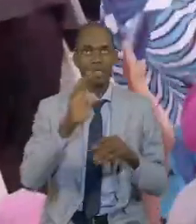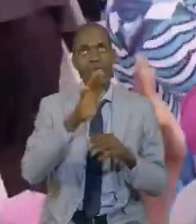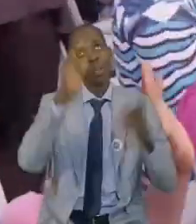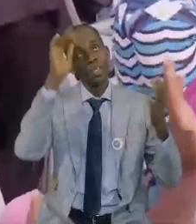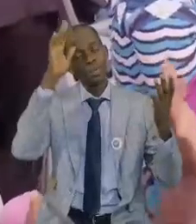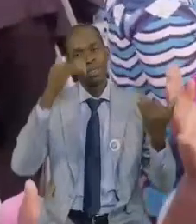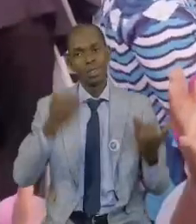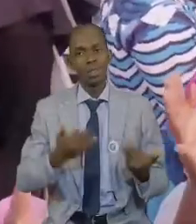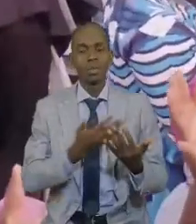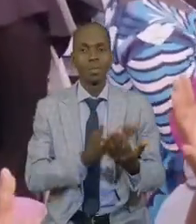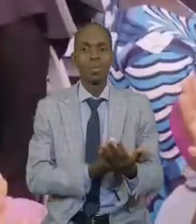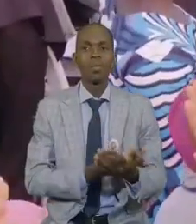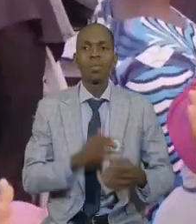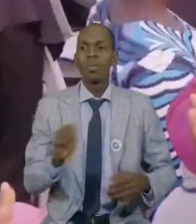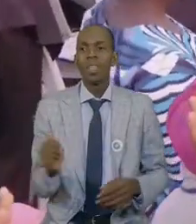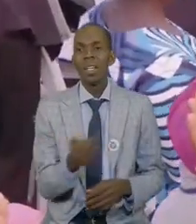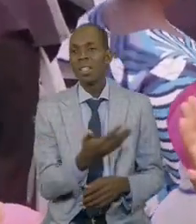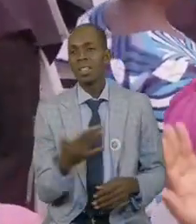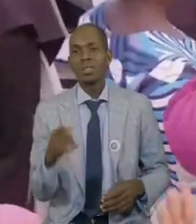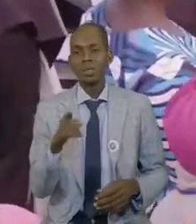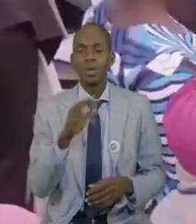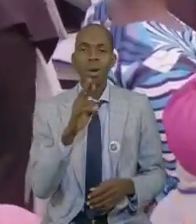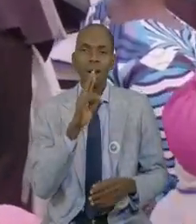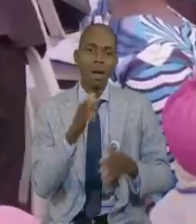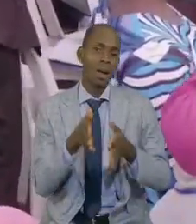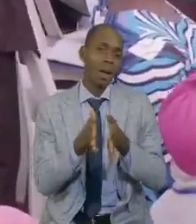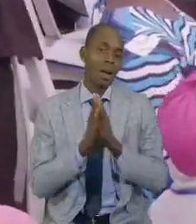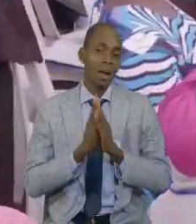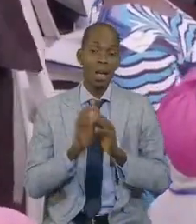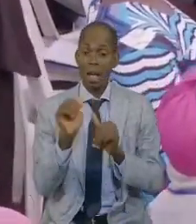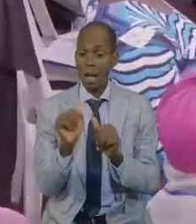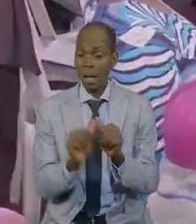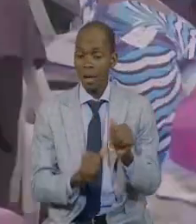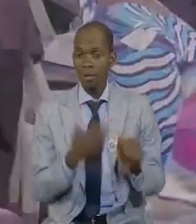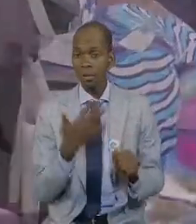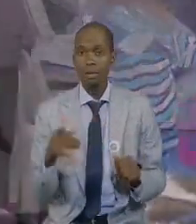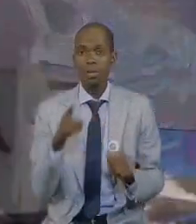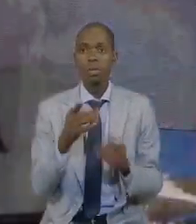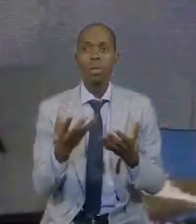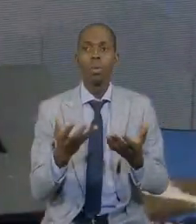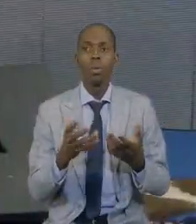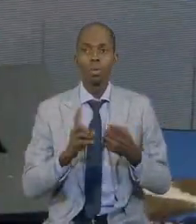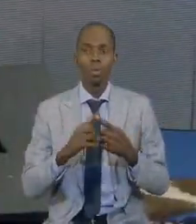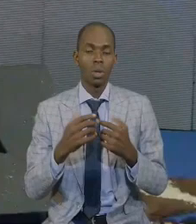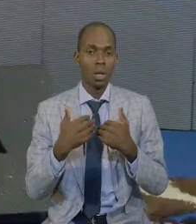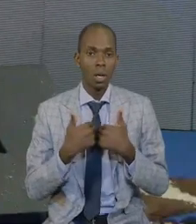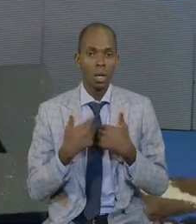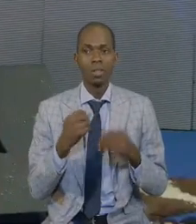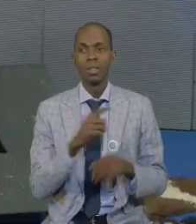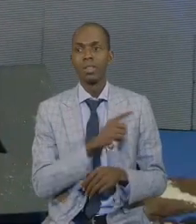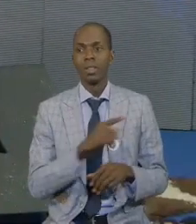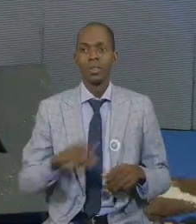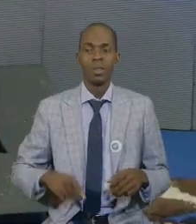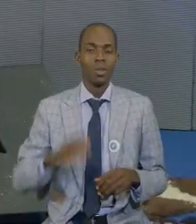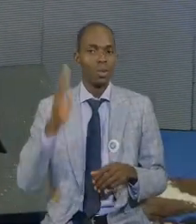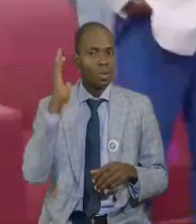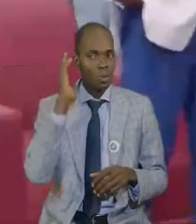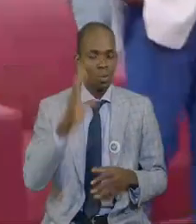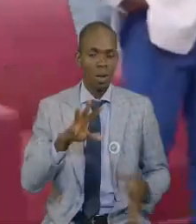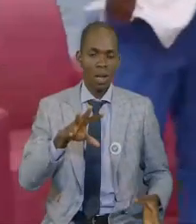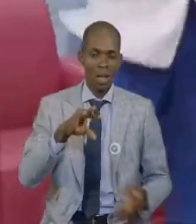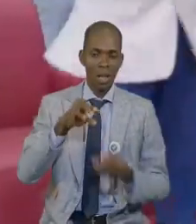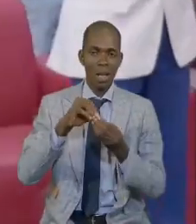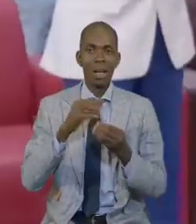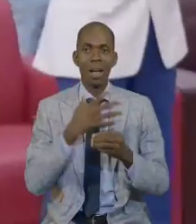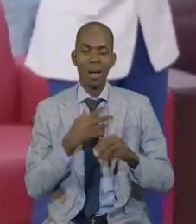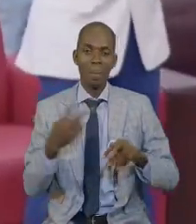everything you are asking everything you want to have the Lord will add a multiply